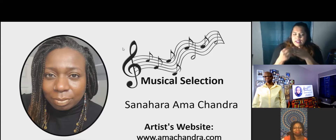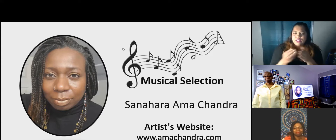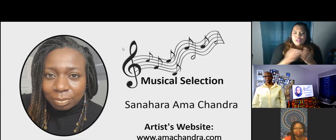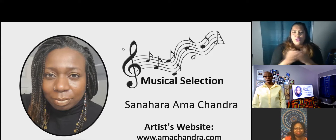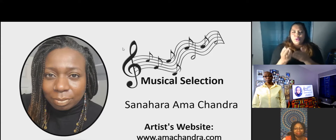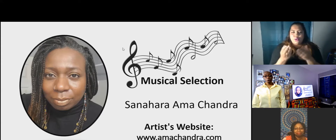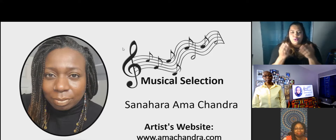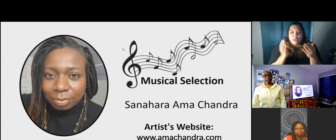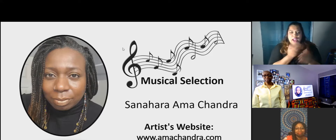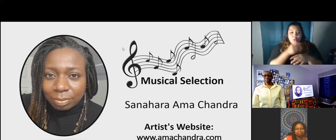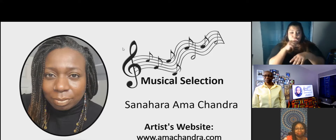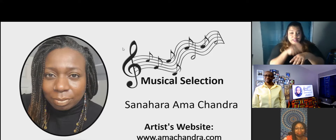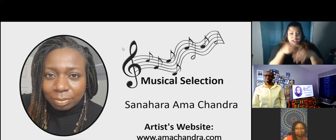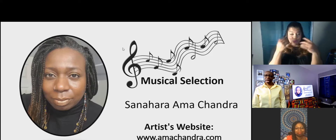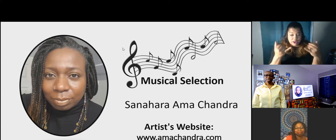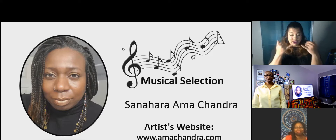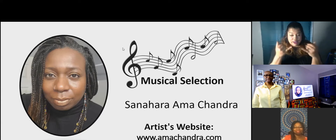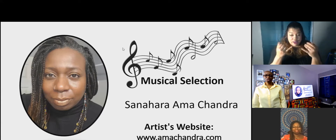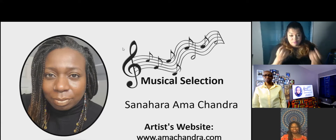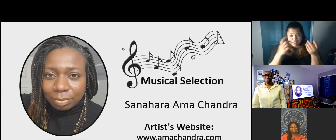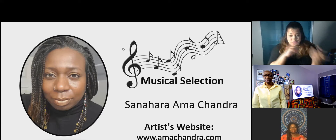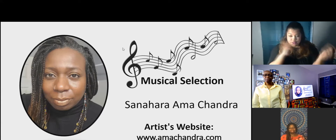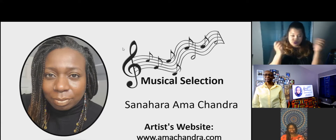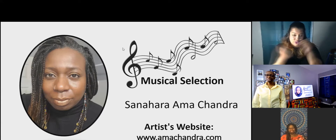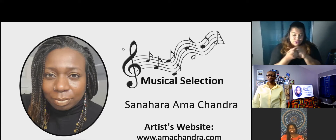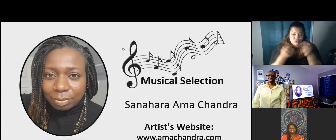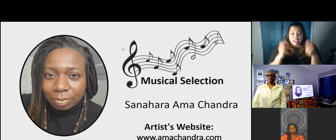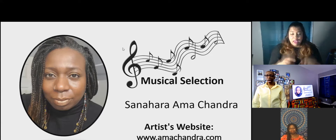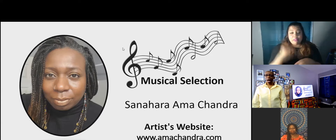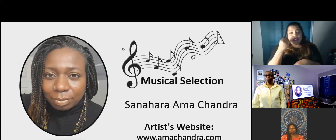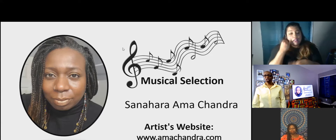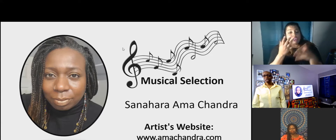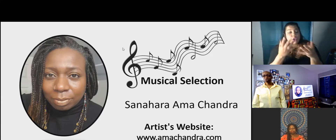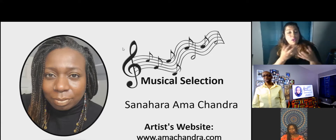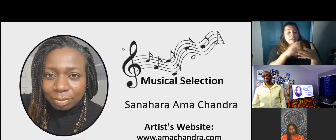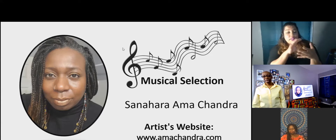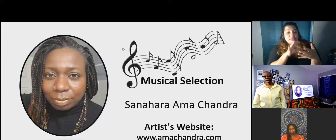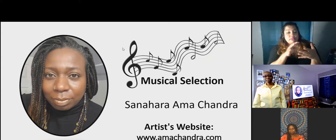transition. For upcoming events and scheduling, please visit